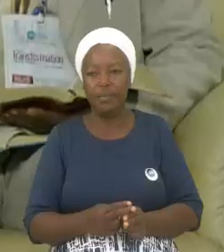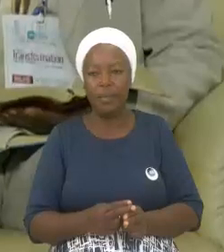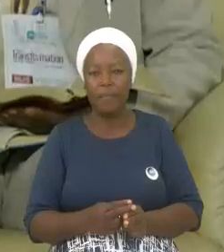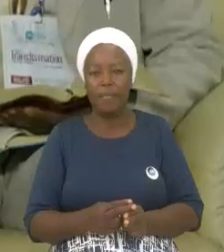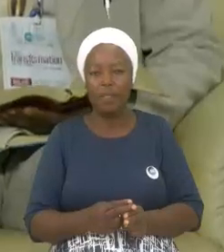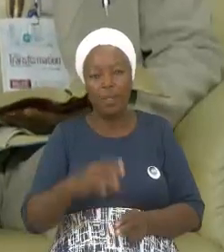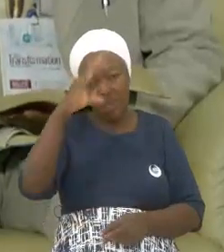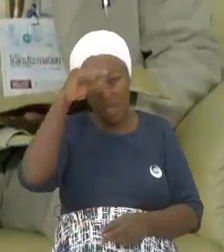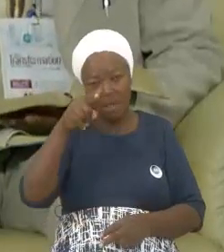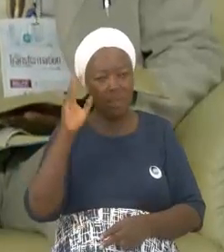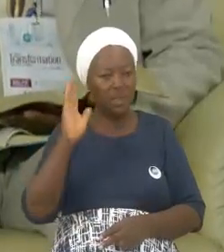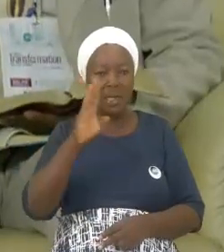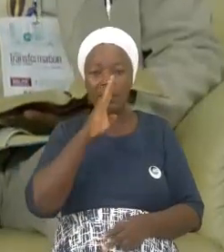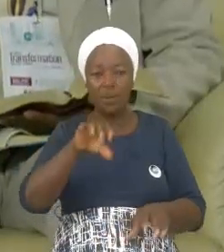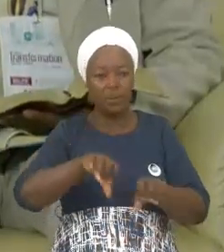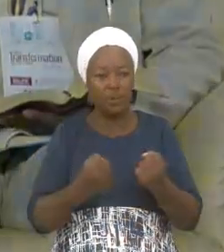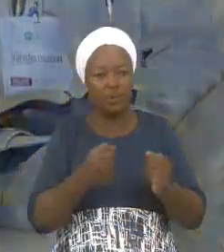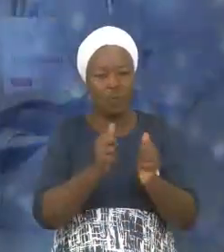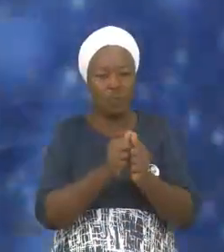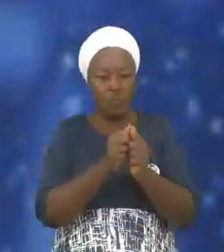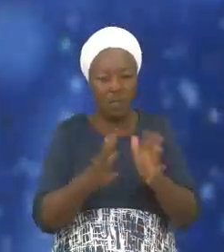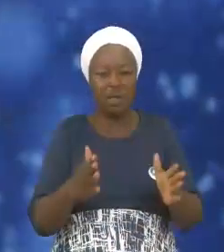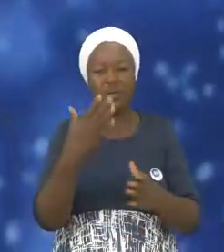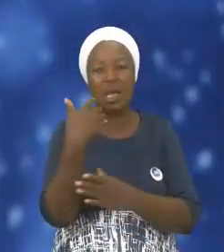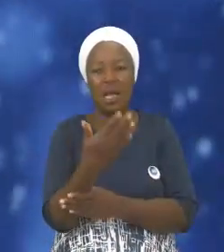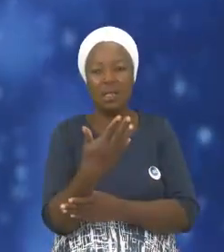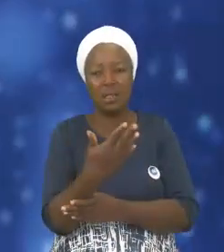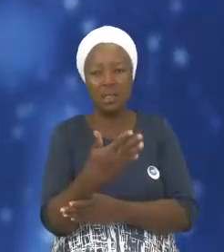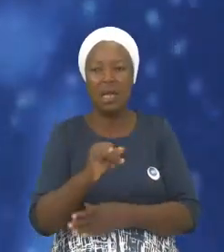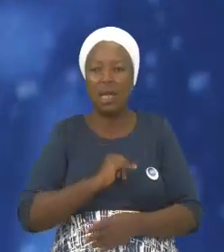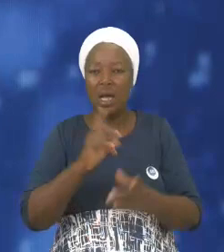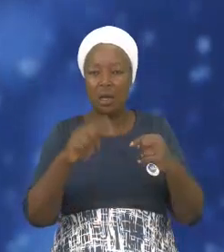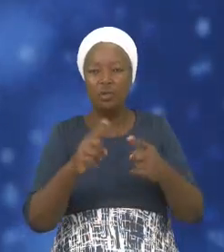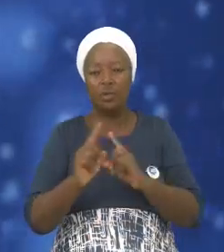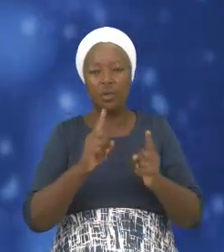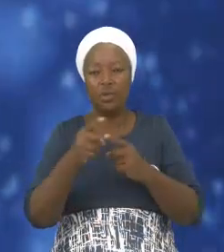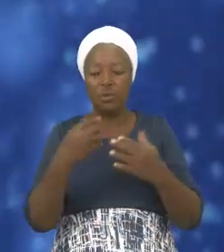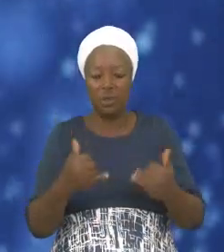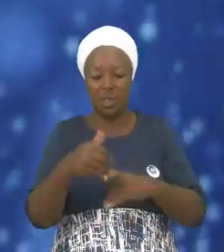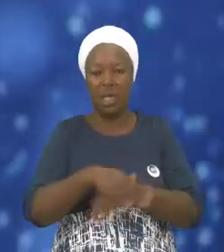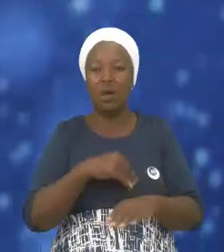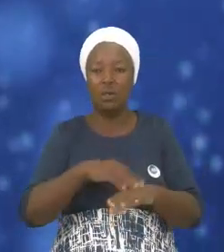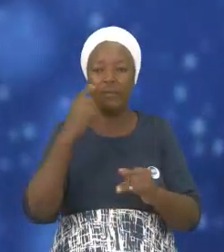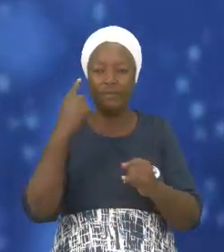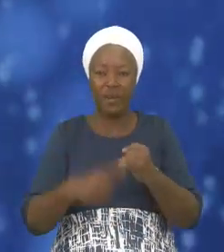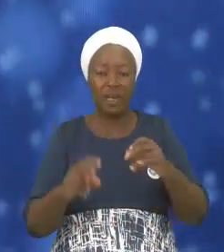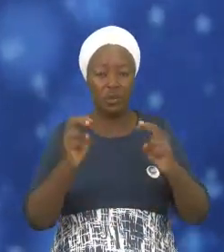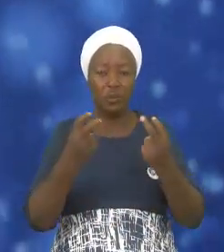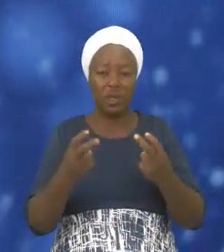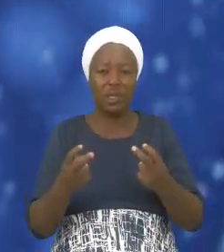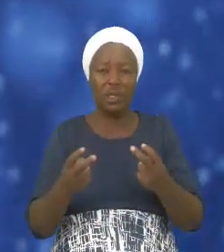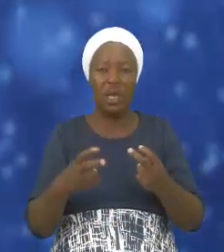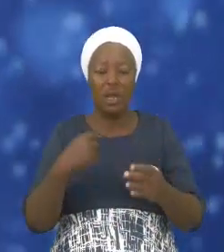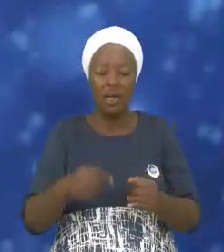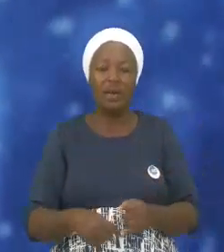shall be broken without hands. I come to talk to you tonight on the final triumph